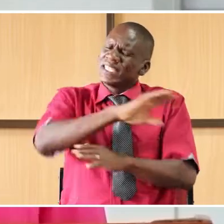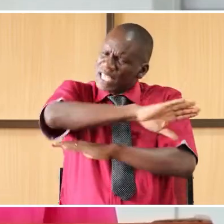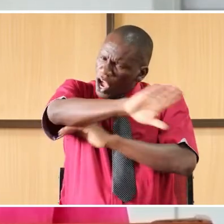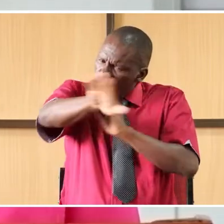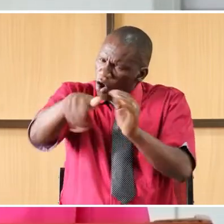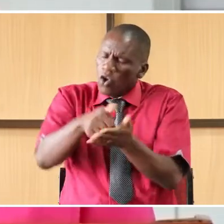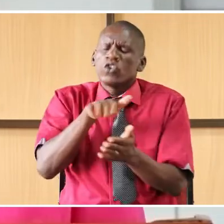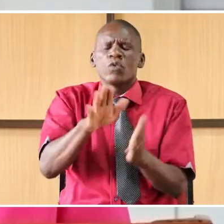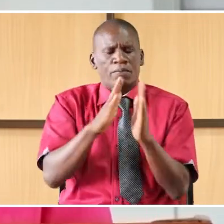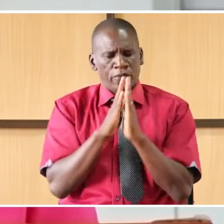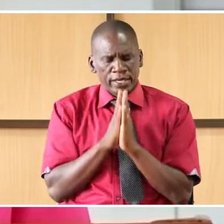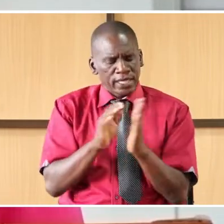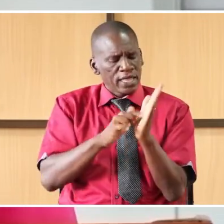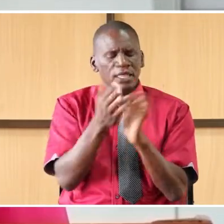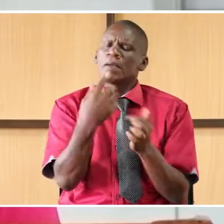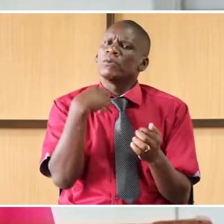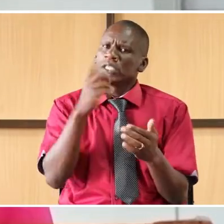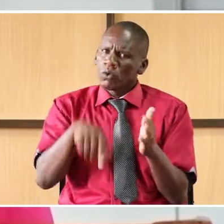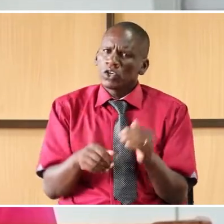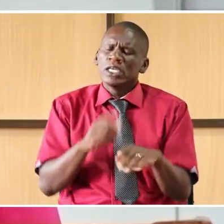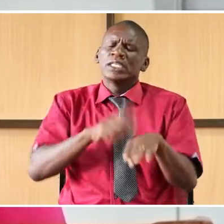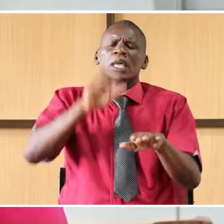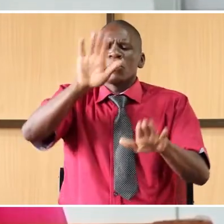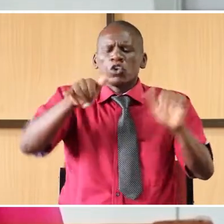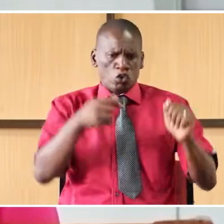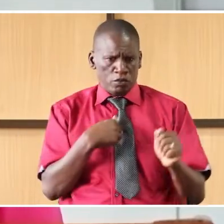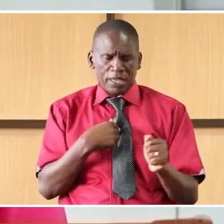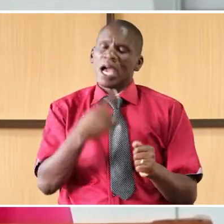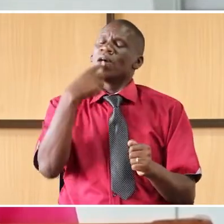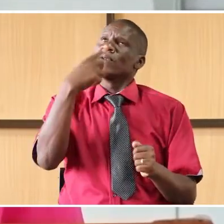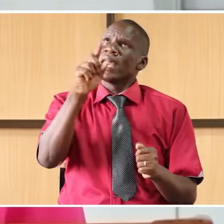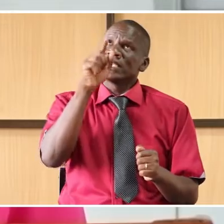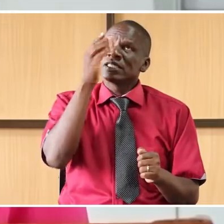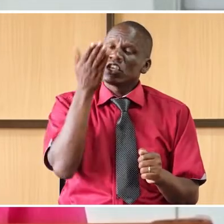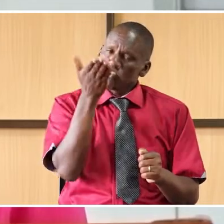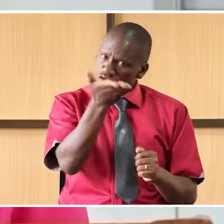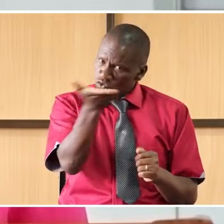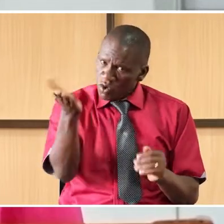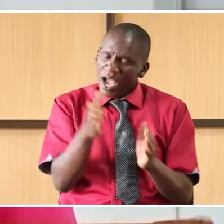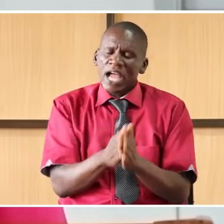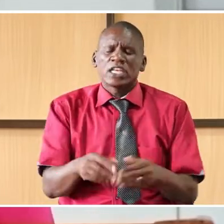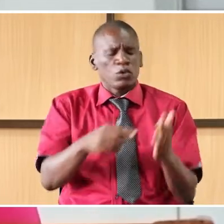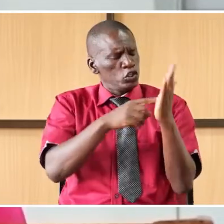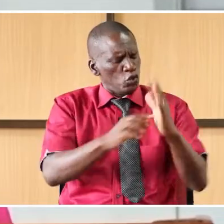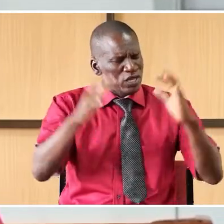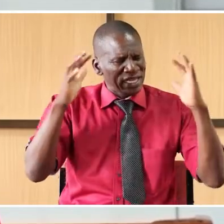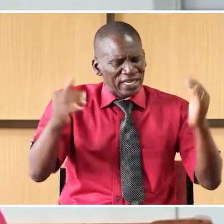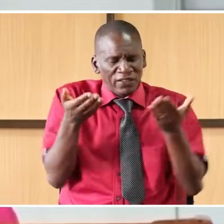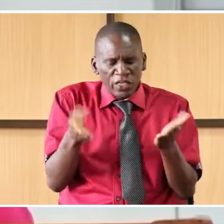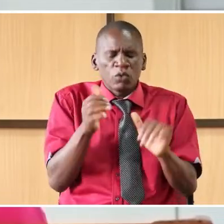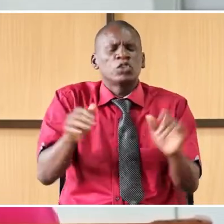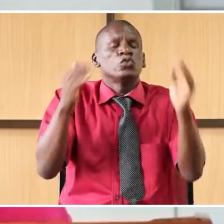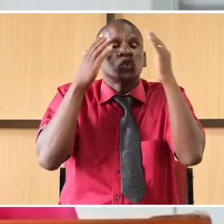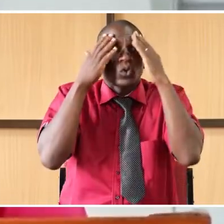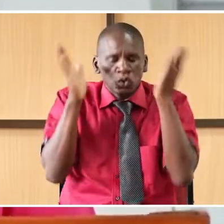our prayers. Bible says, when you call upon me, I will answer you and show you great and mighty things that you have